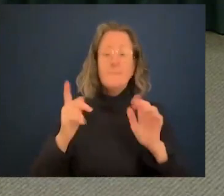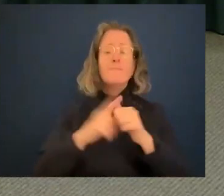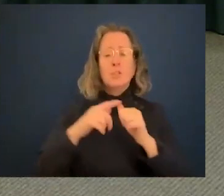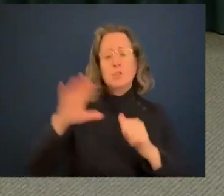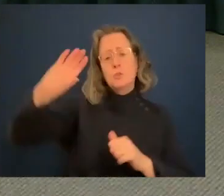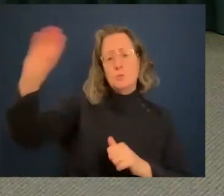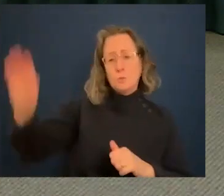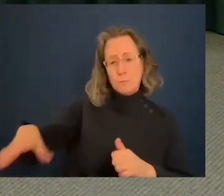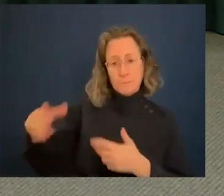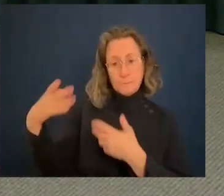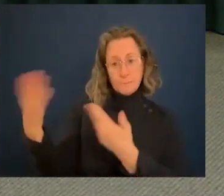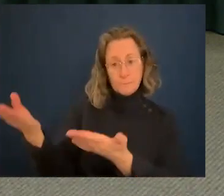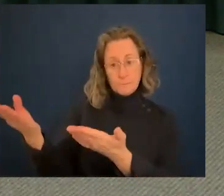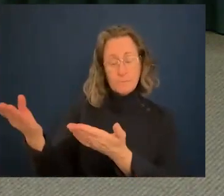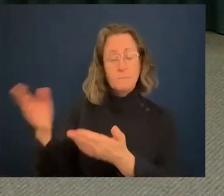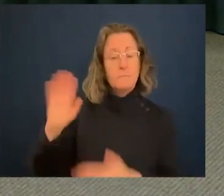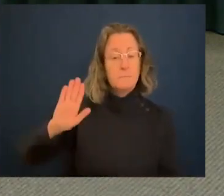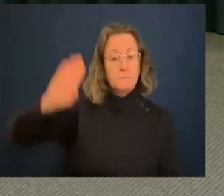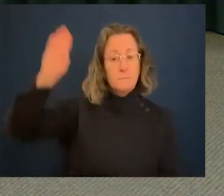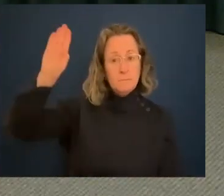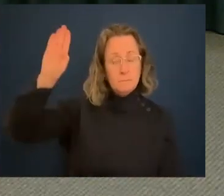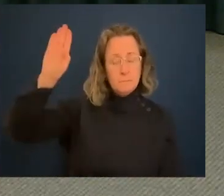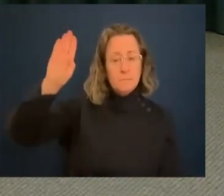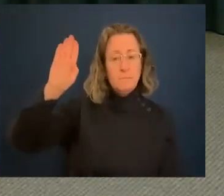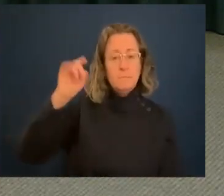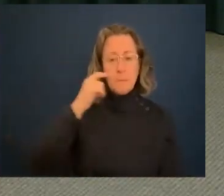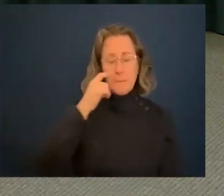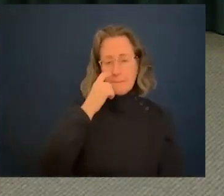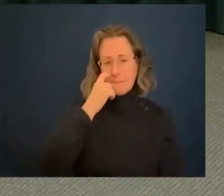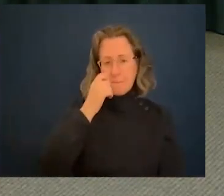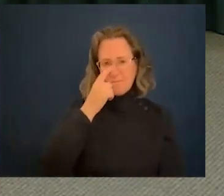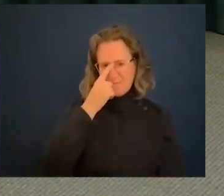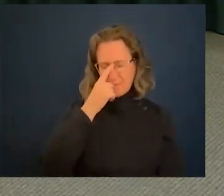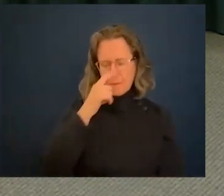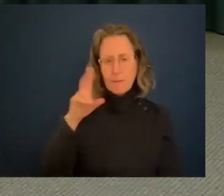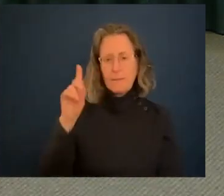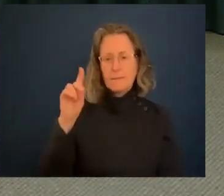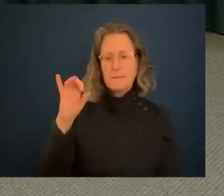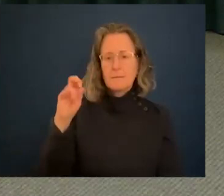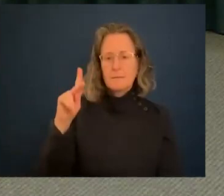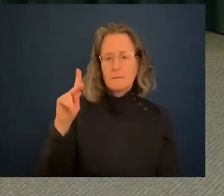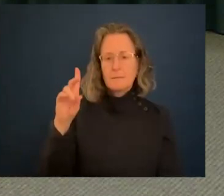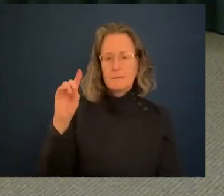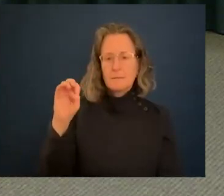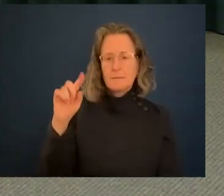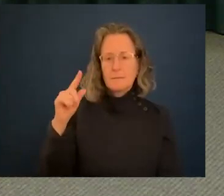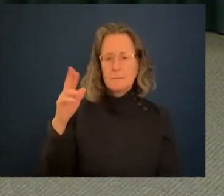uh I see um dick to Gray